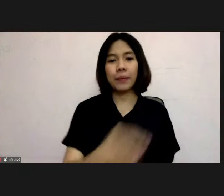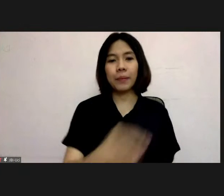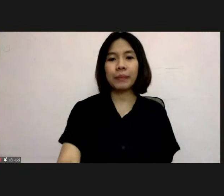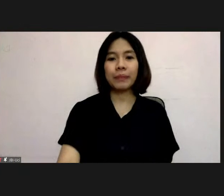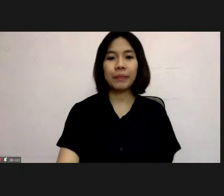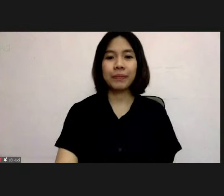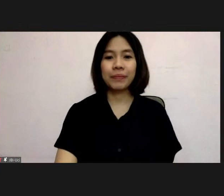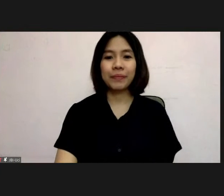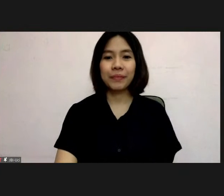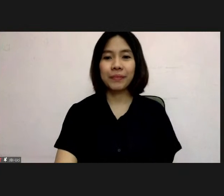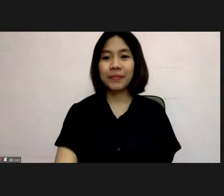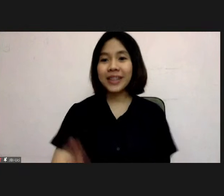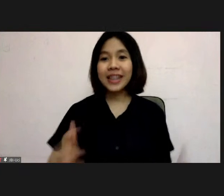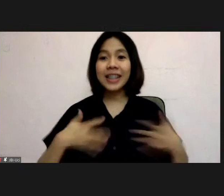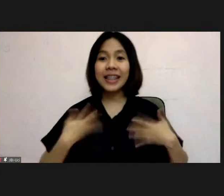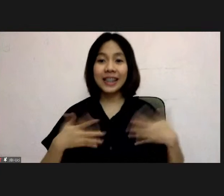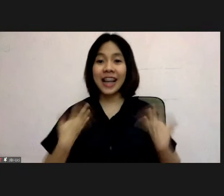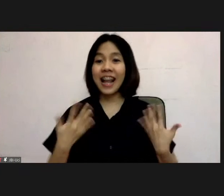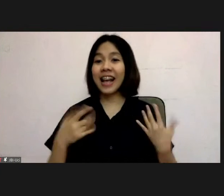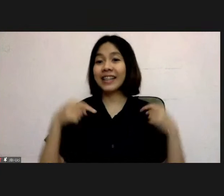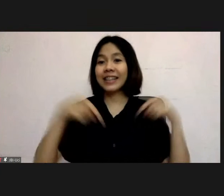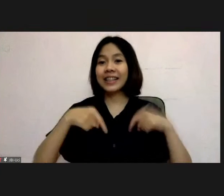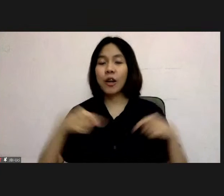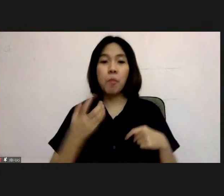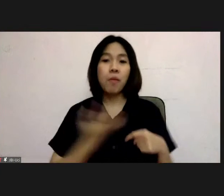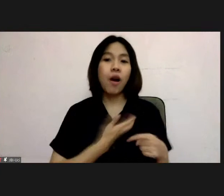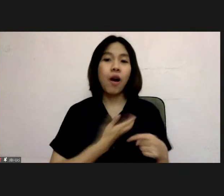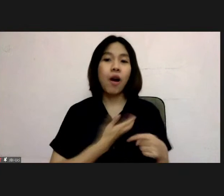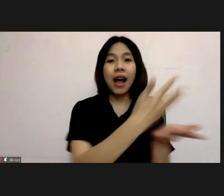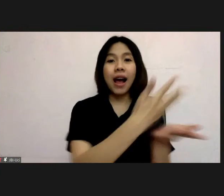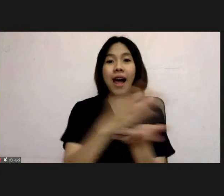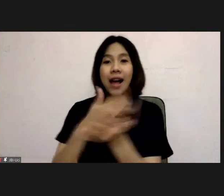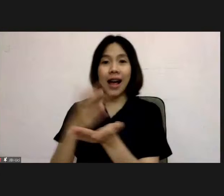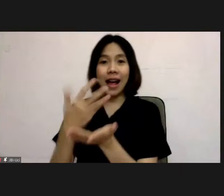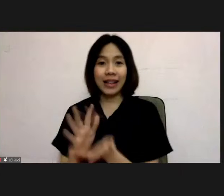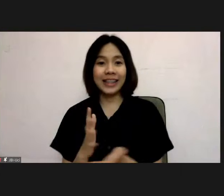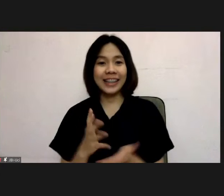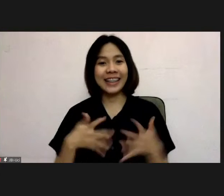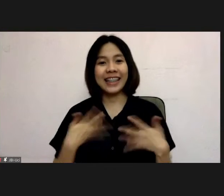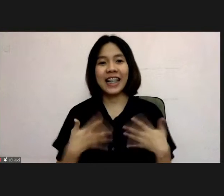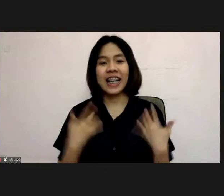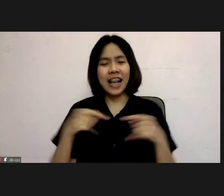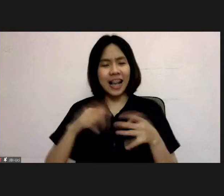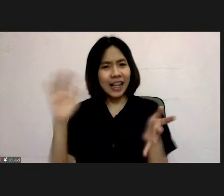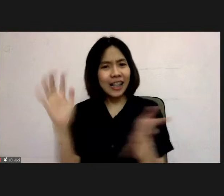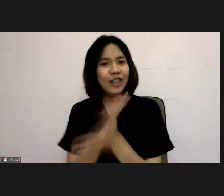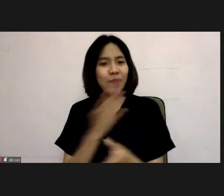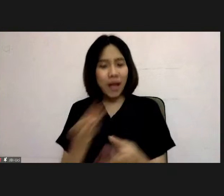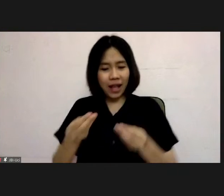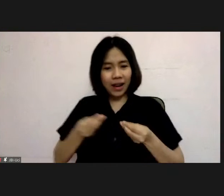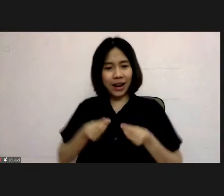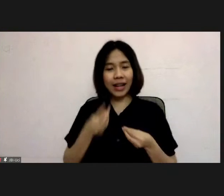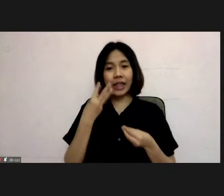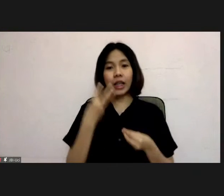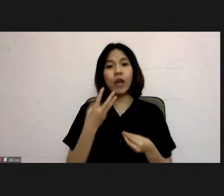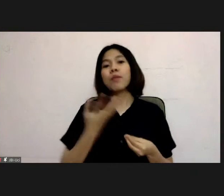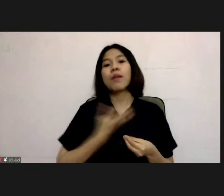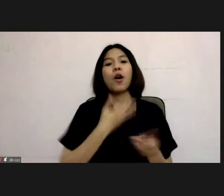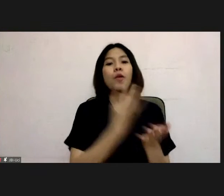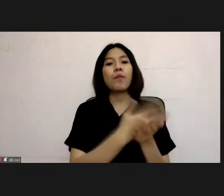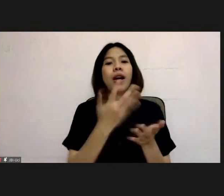the third speaker to speak right now, because I get to listen to the other two, and frankly